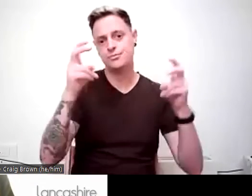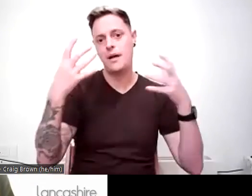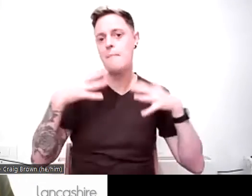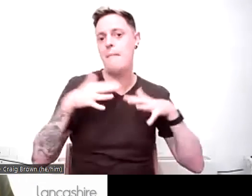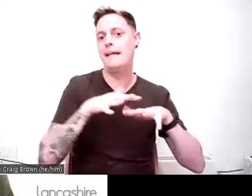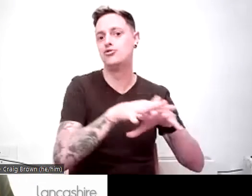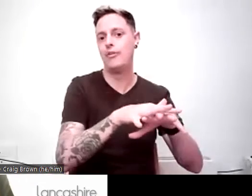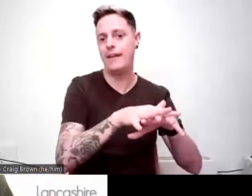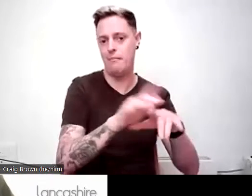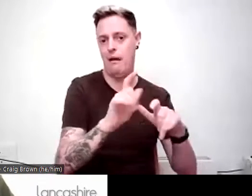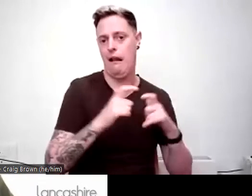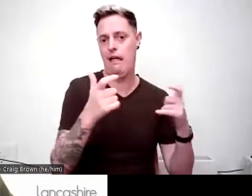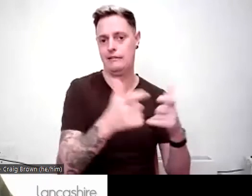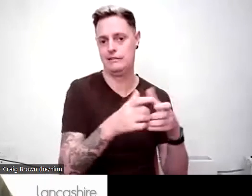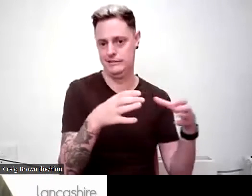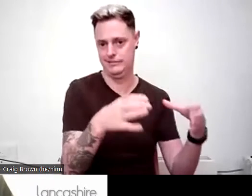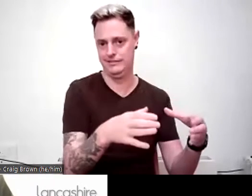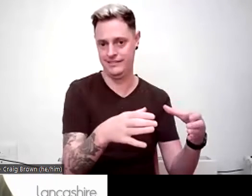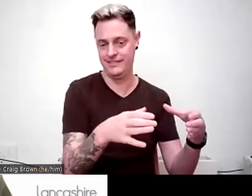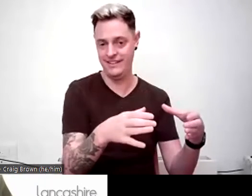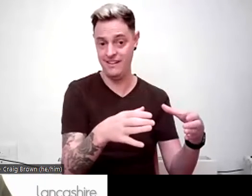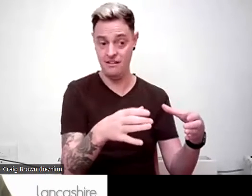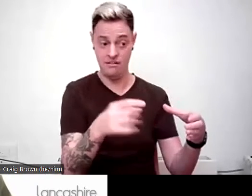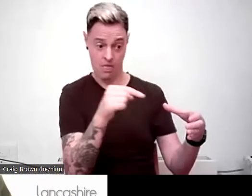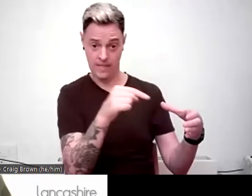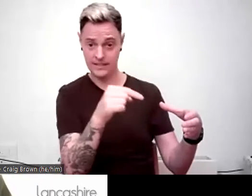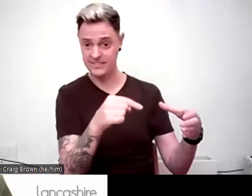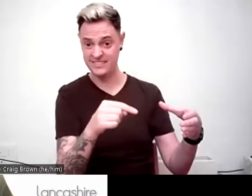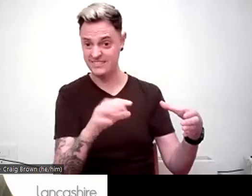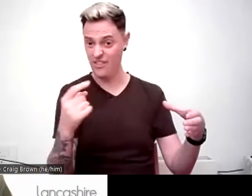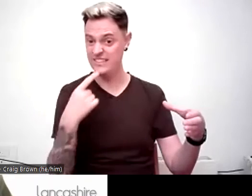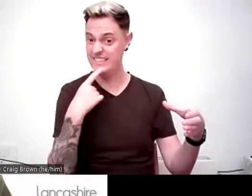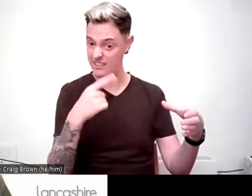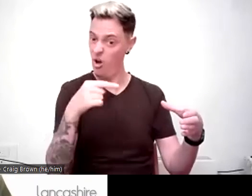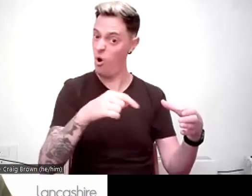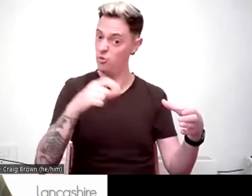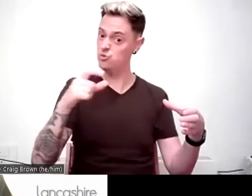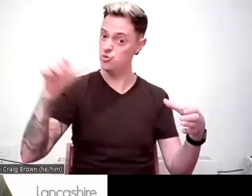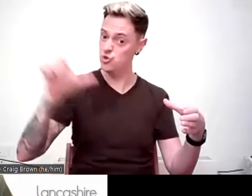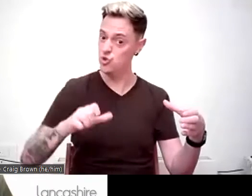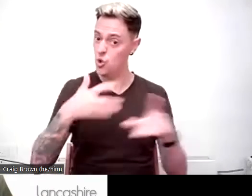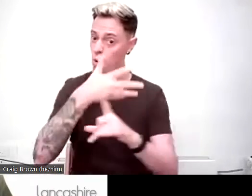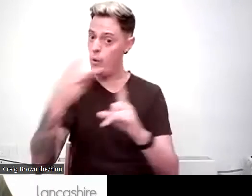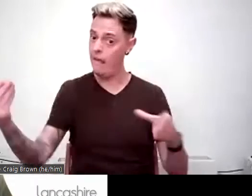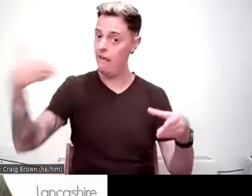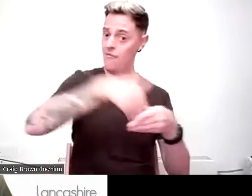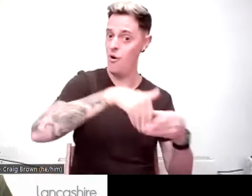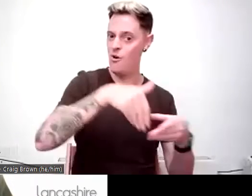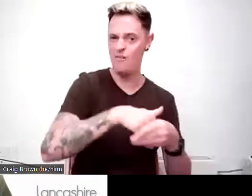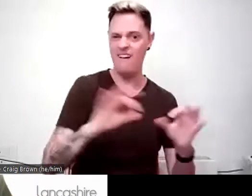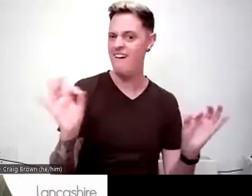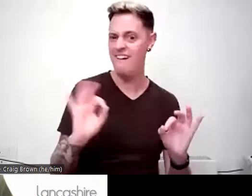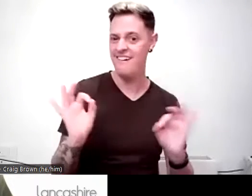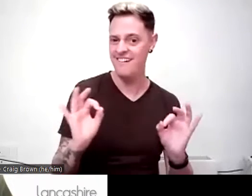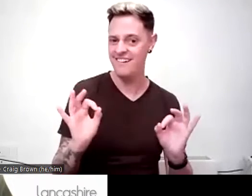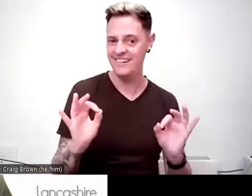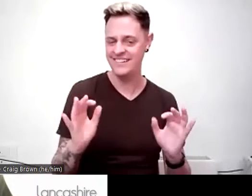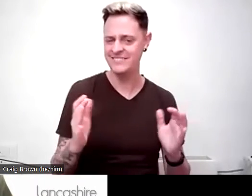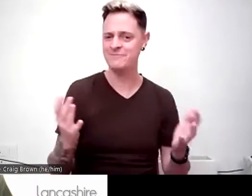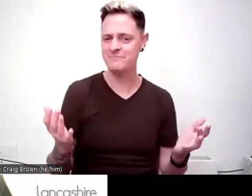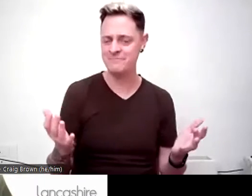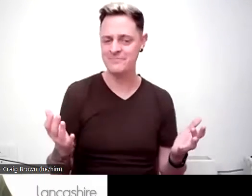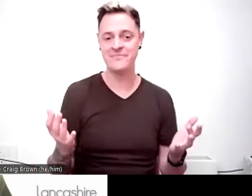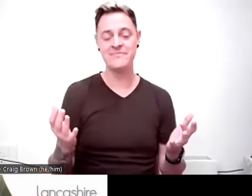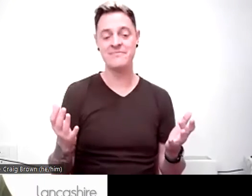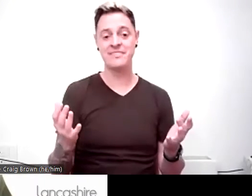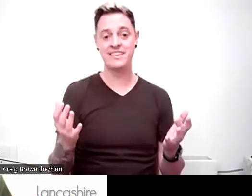nothing that says that this is a space for queer people. You know, there's most of the time it's, and you know, it doesn't necessarily have